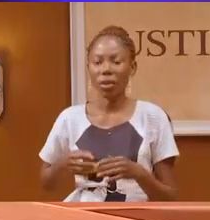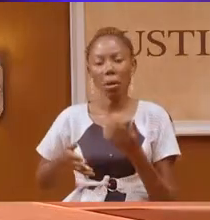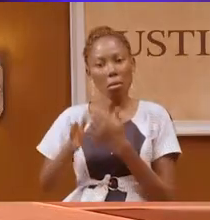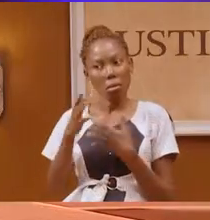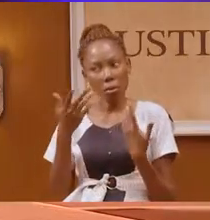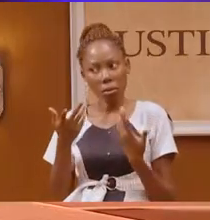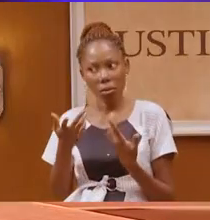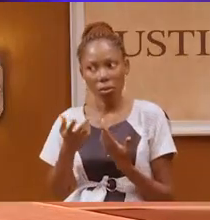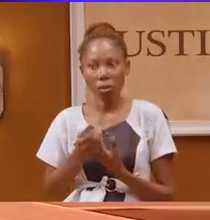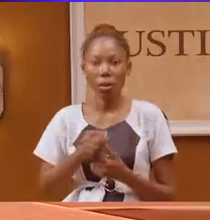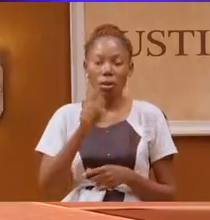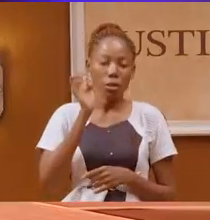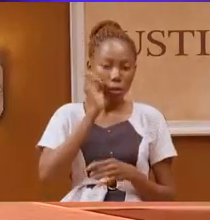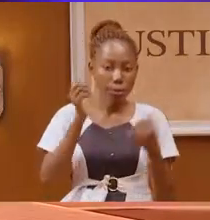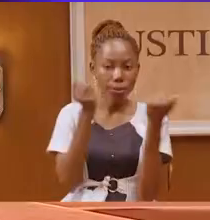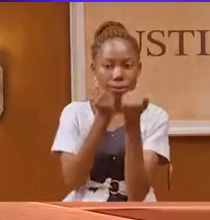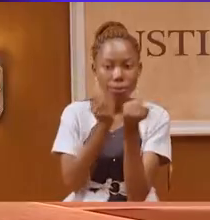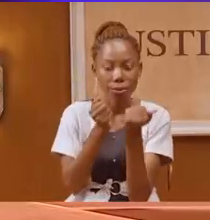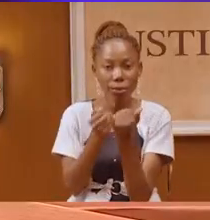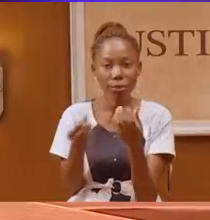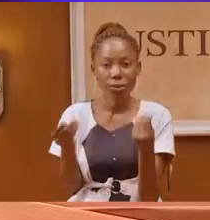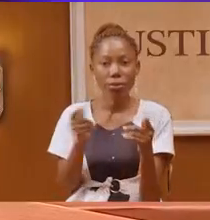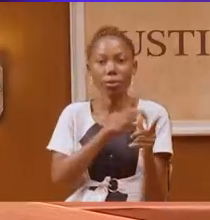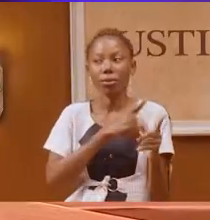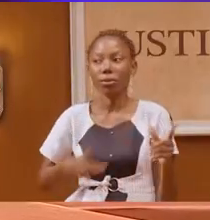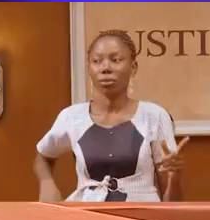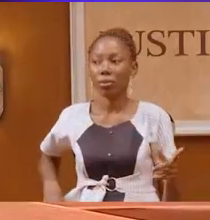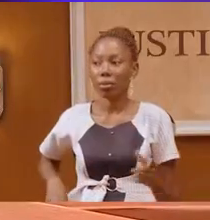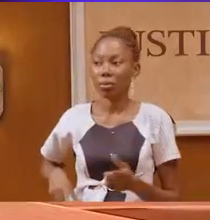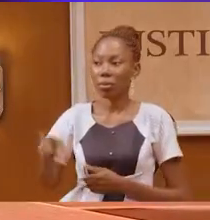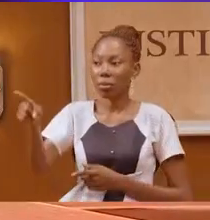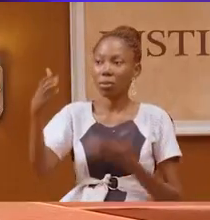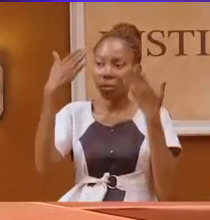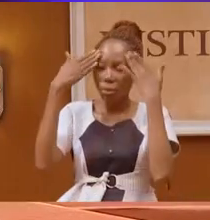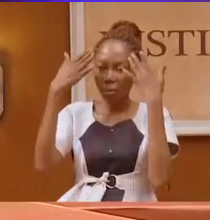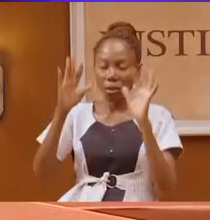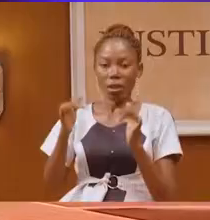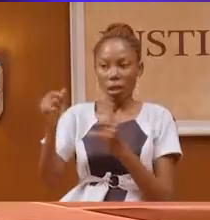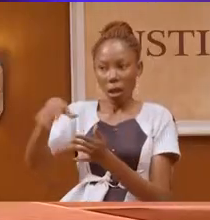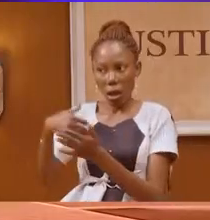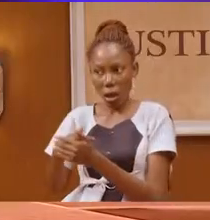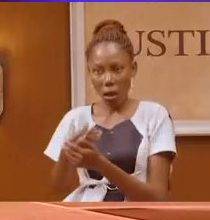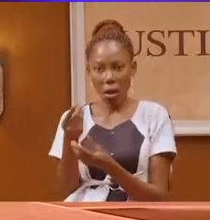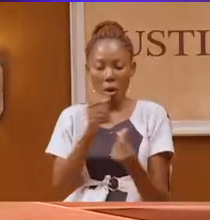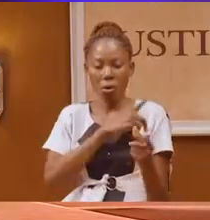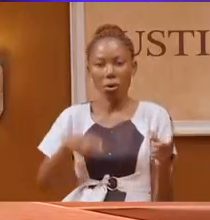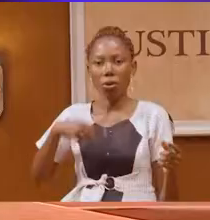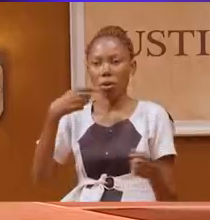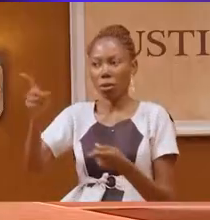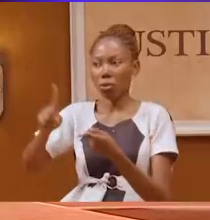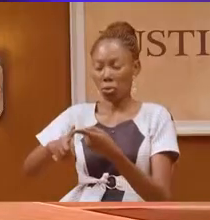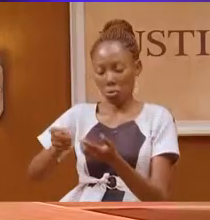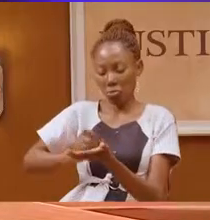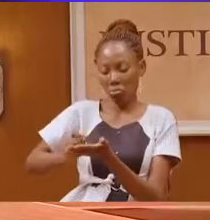it. She fought my landlord. I went around. That one just could, I came back, she gave me a quick notice that she packed.